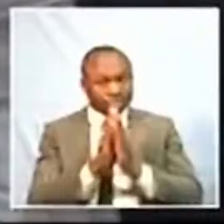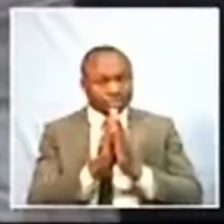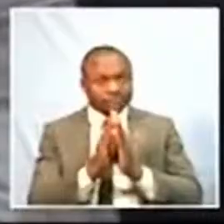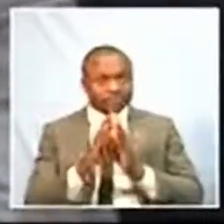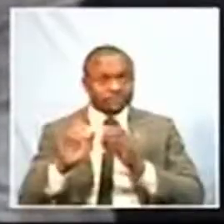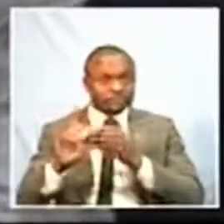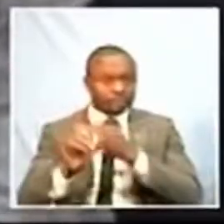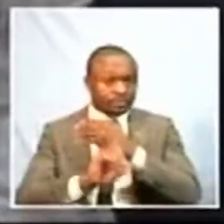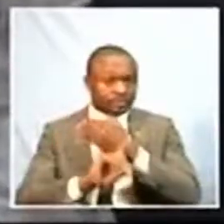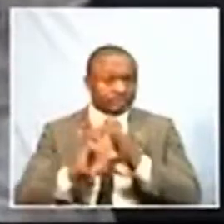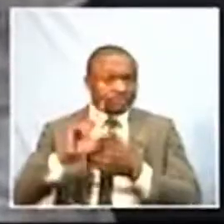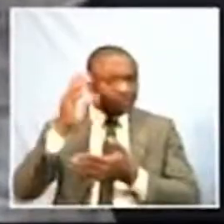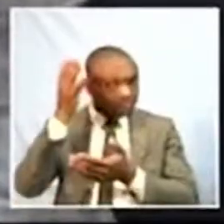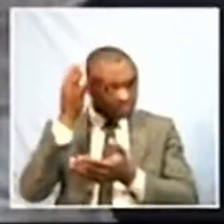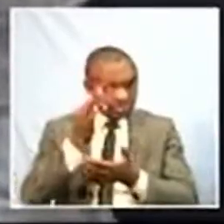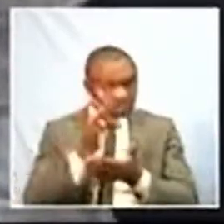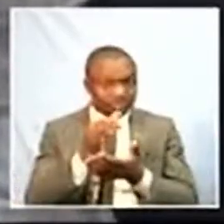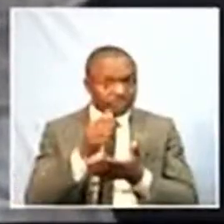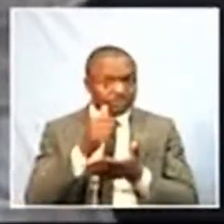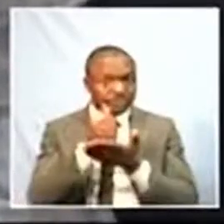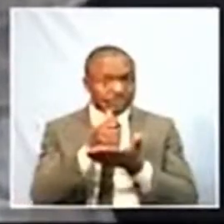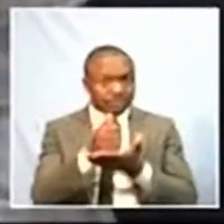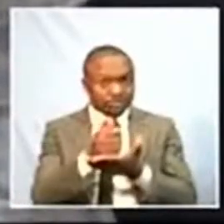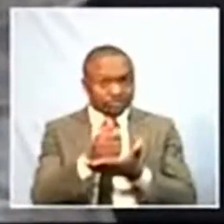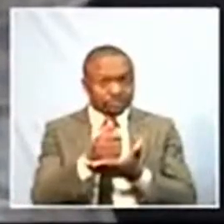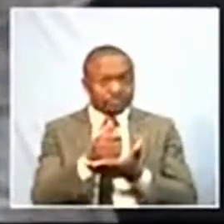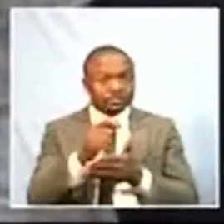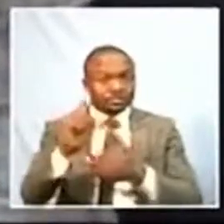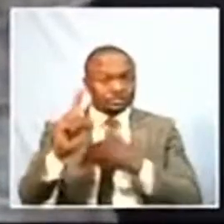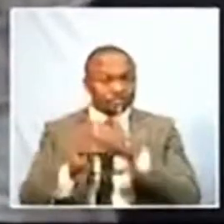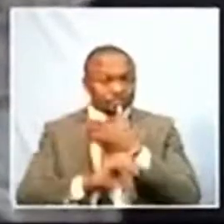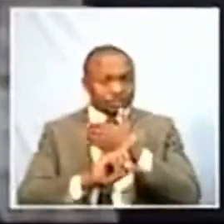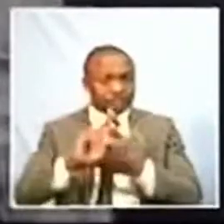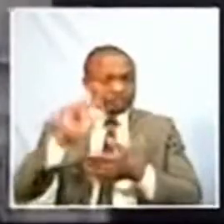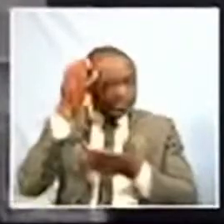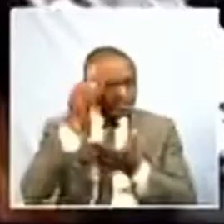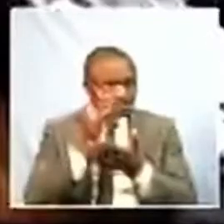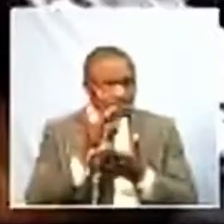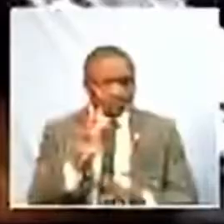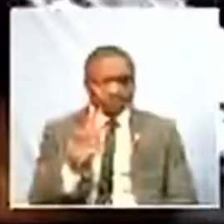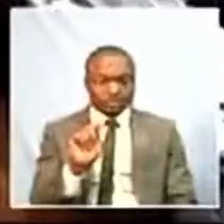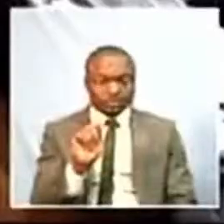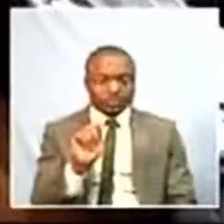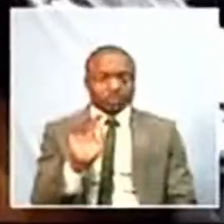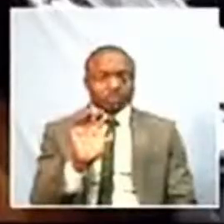town clerk to intervene. Town clerk?